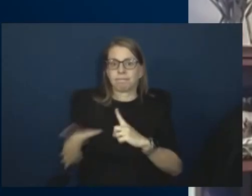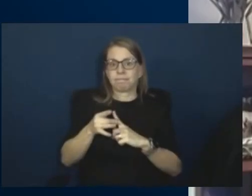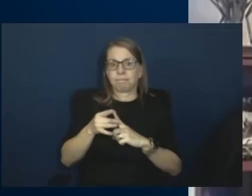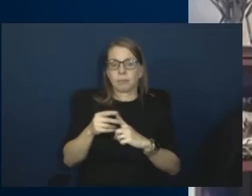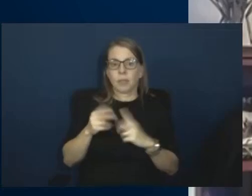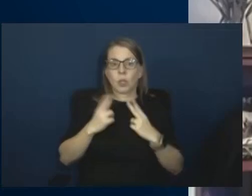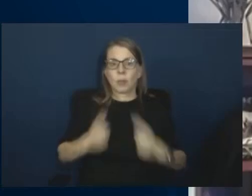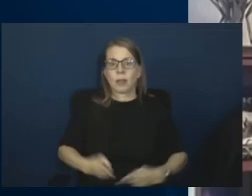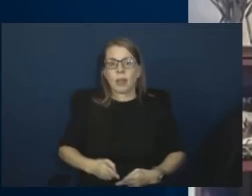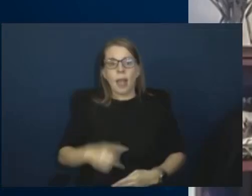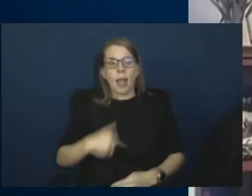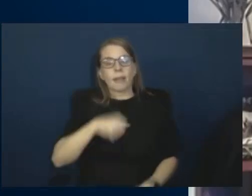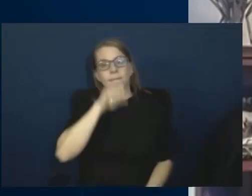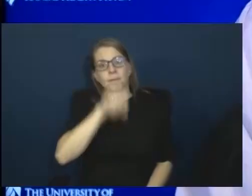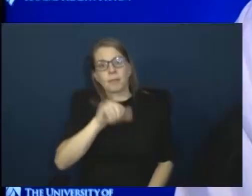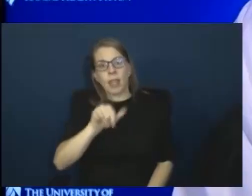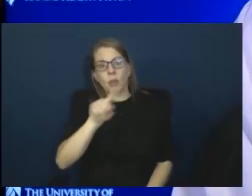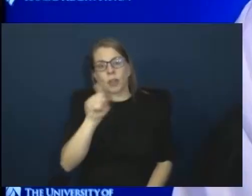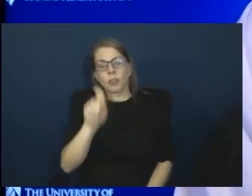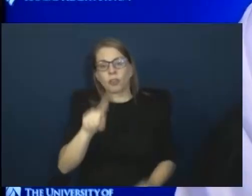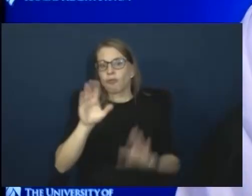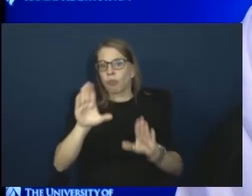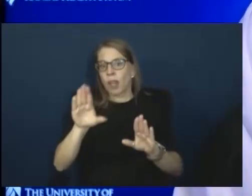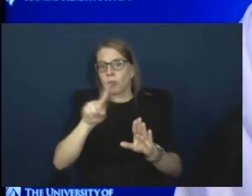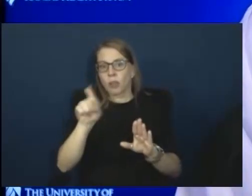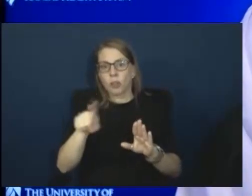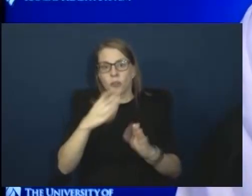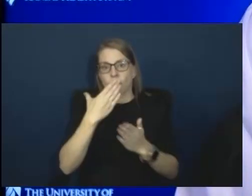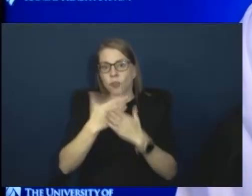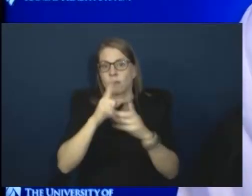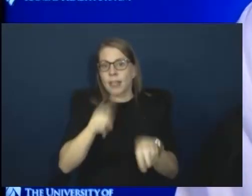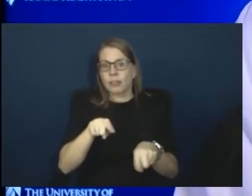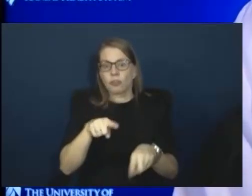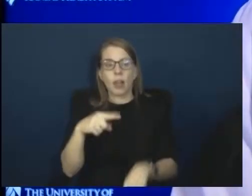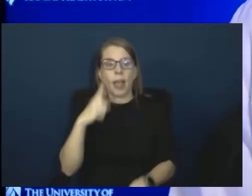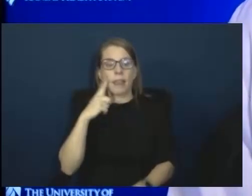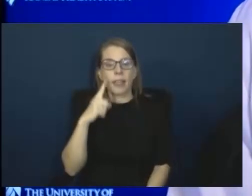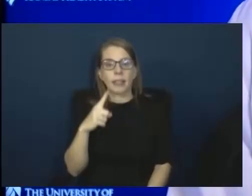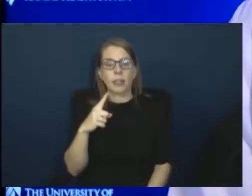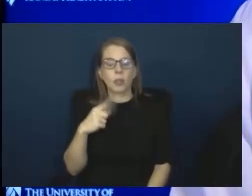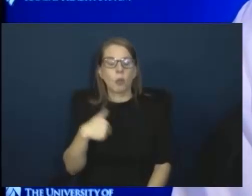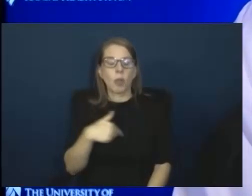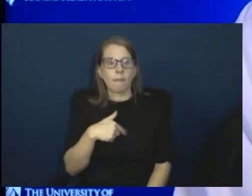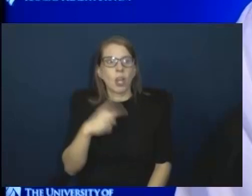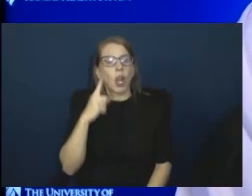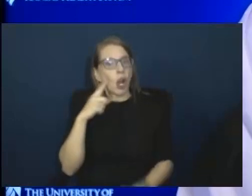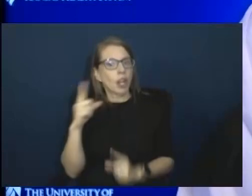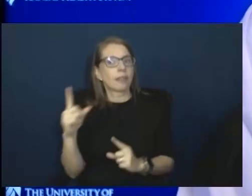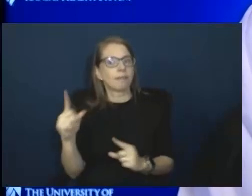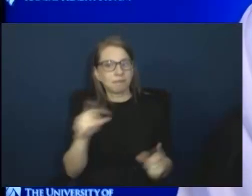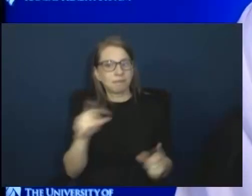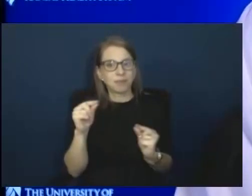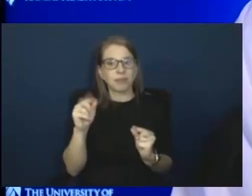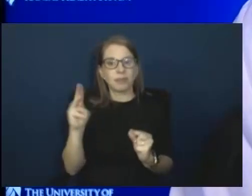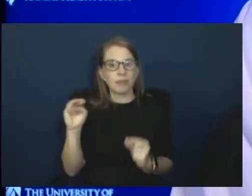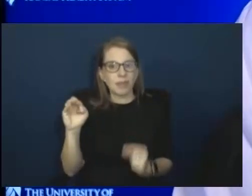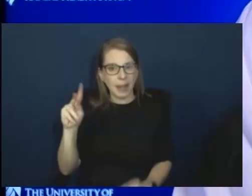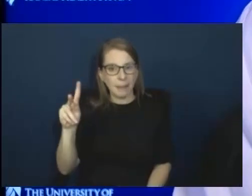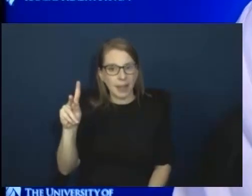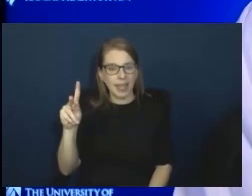question. Great question and a really good answer. I think we're right. We heard about all of those mink that had to be